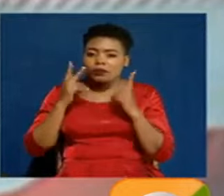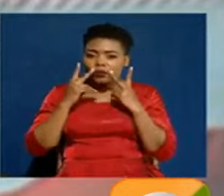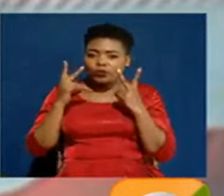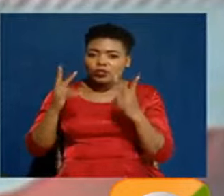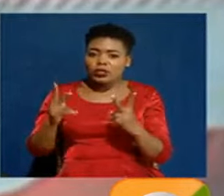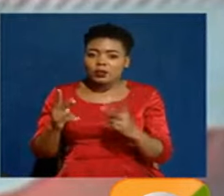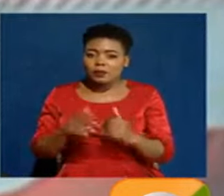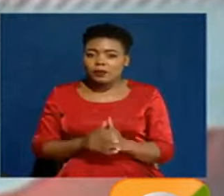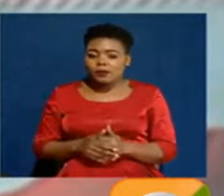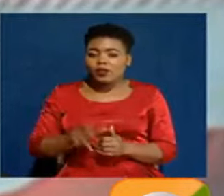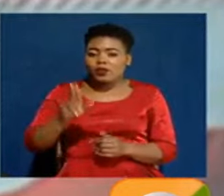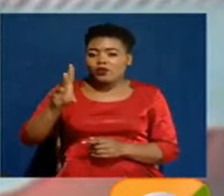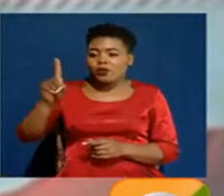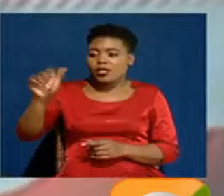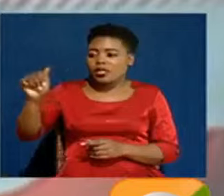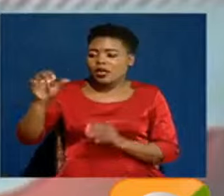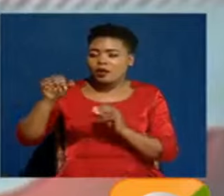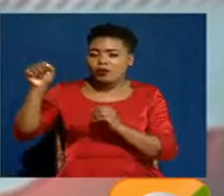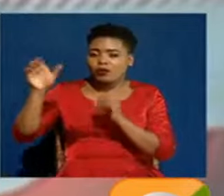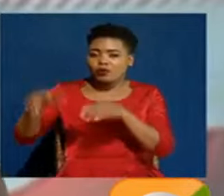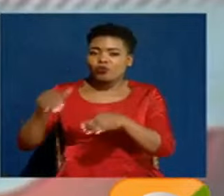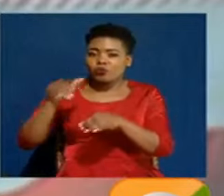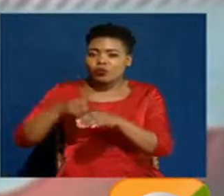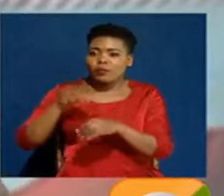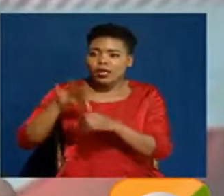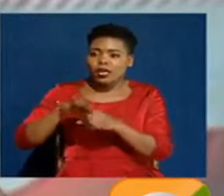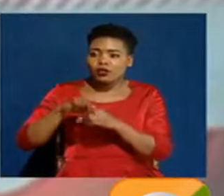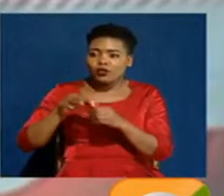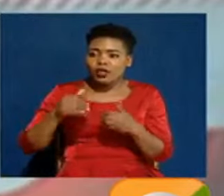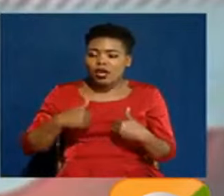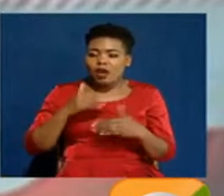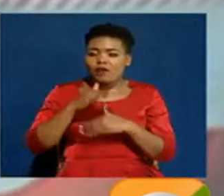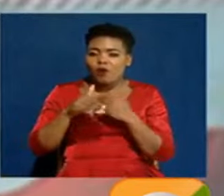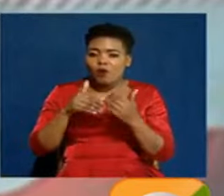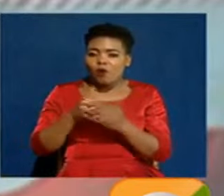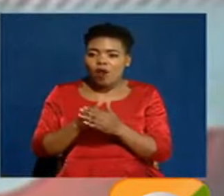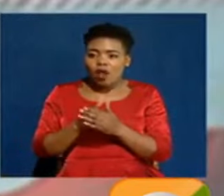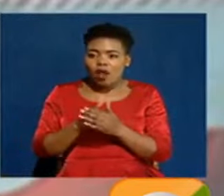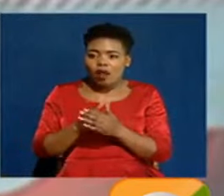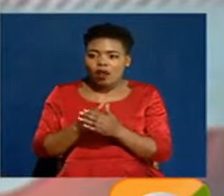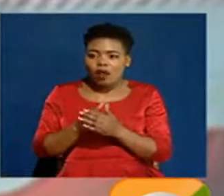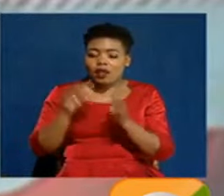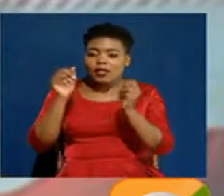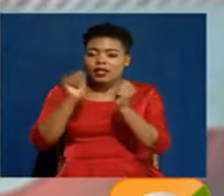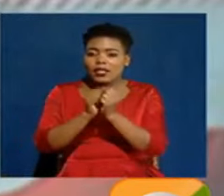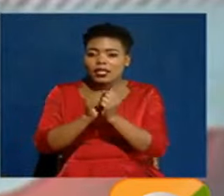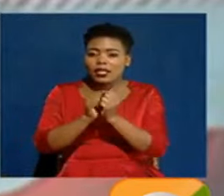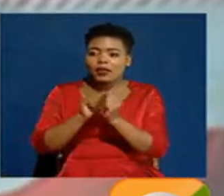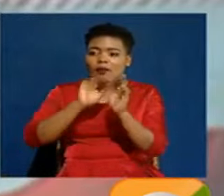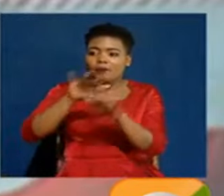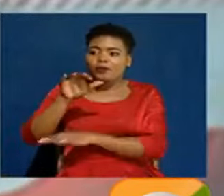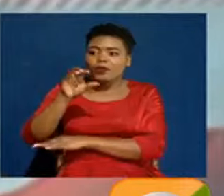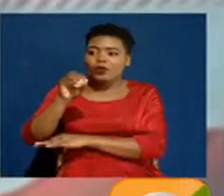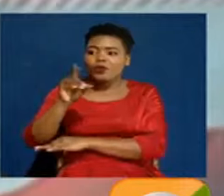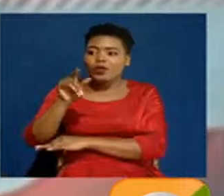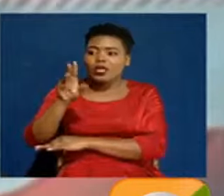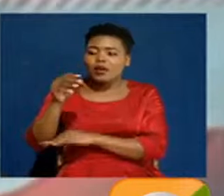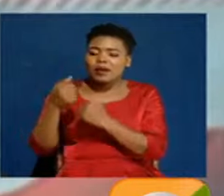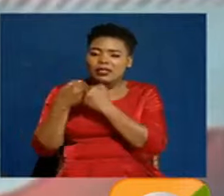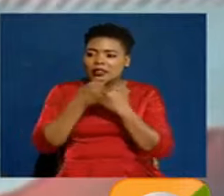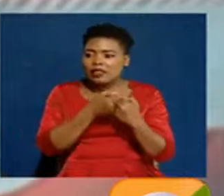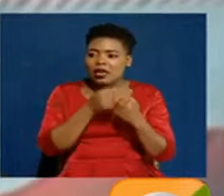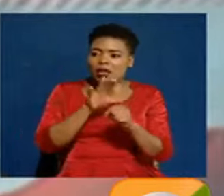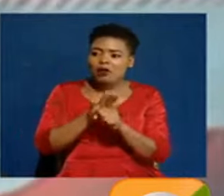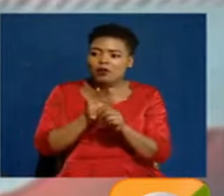the UDA party elections, they have all again fizzled out. ODM has struggled about it, but